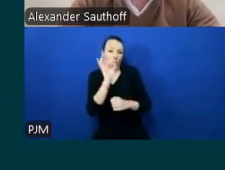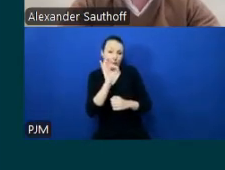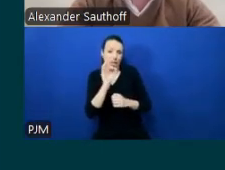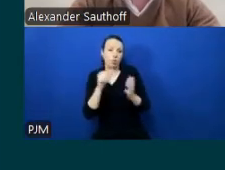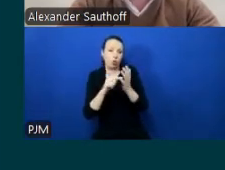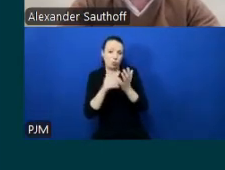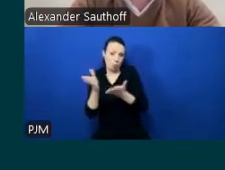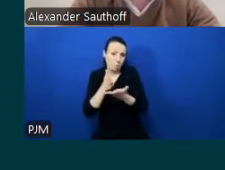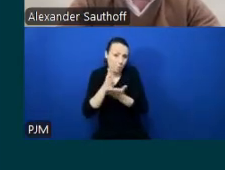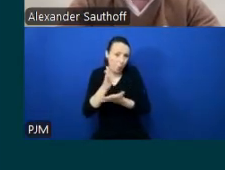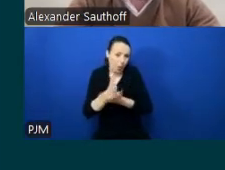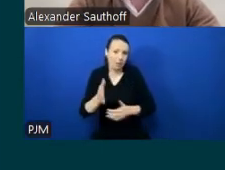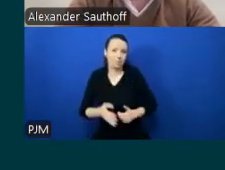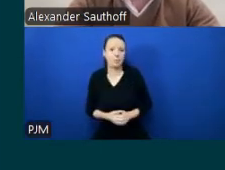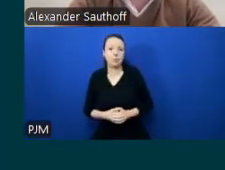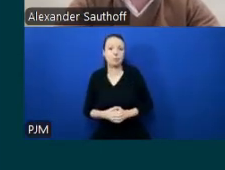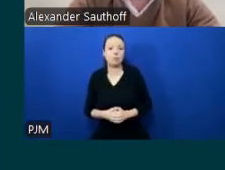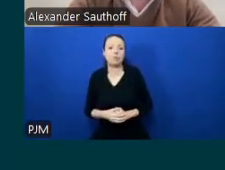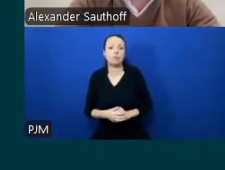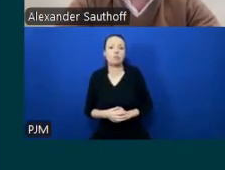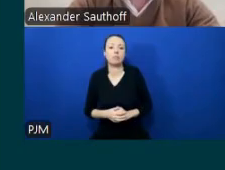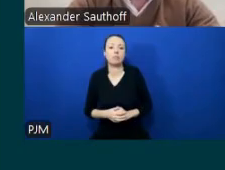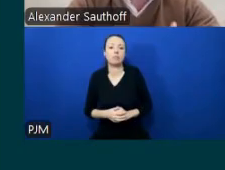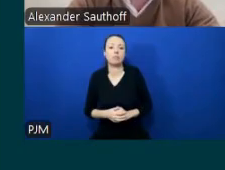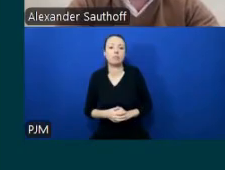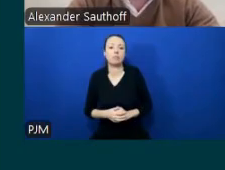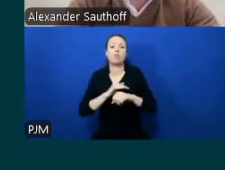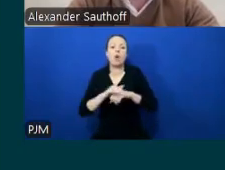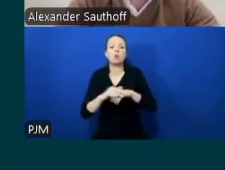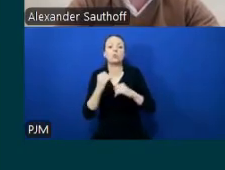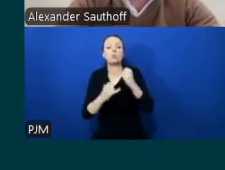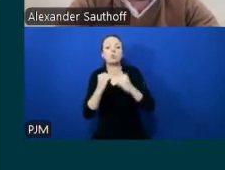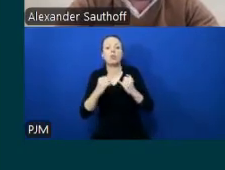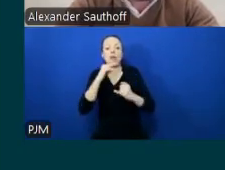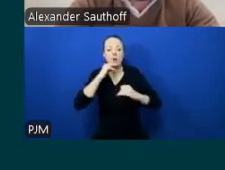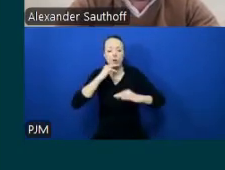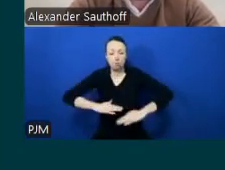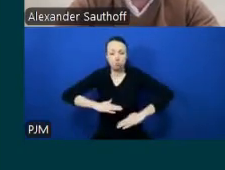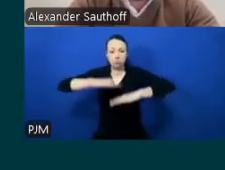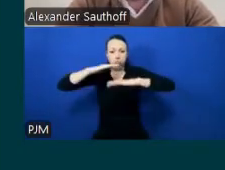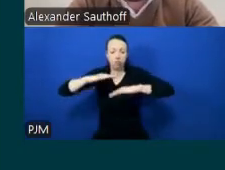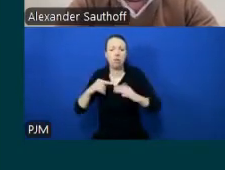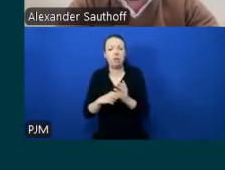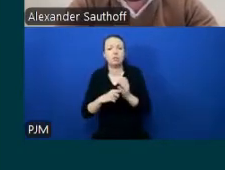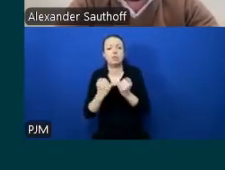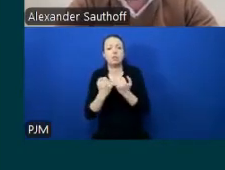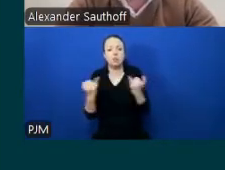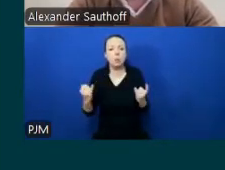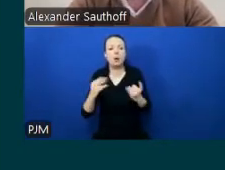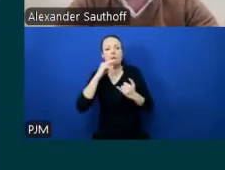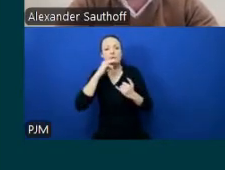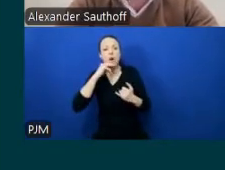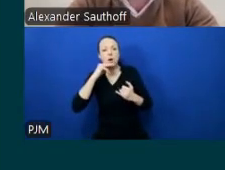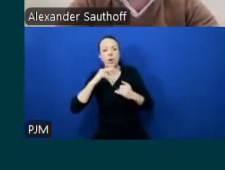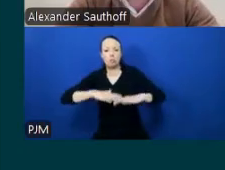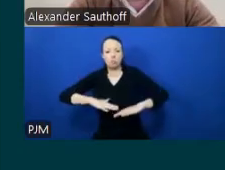crucially, they buffer floods and manage stormwater naturally, reducing the impact of